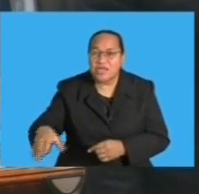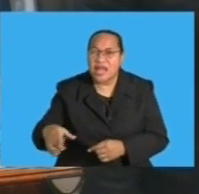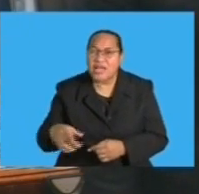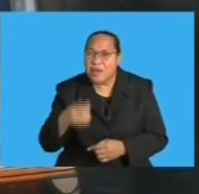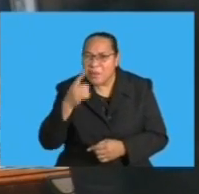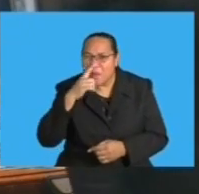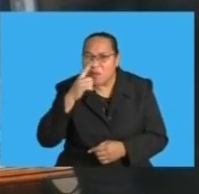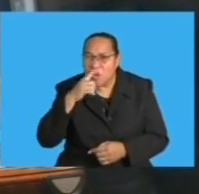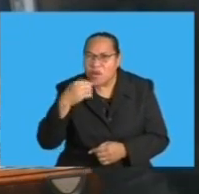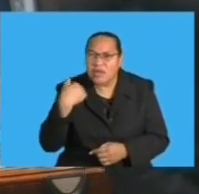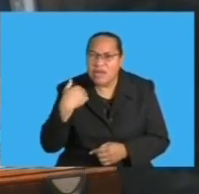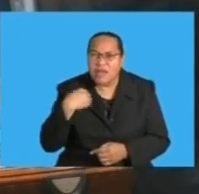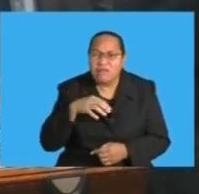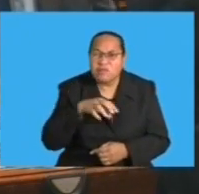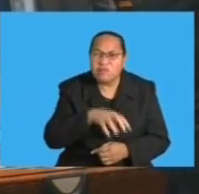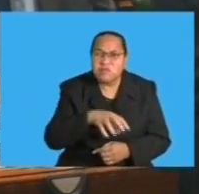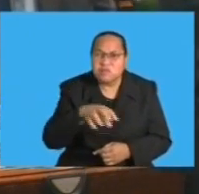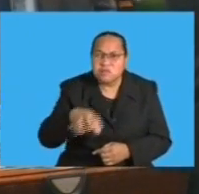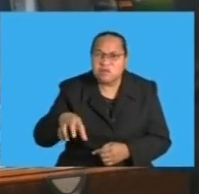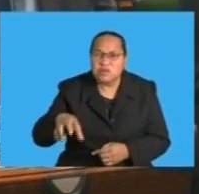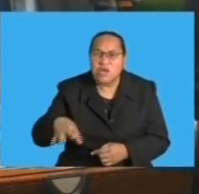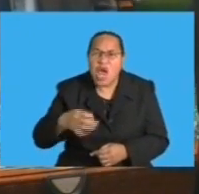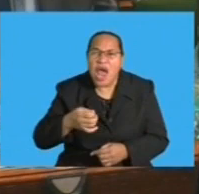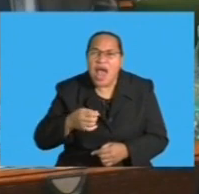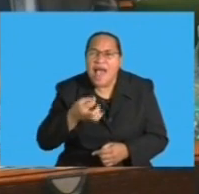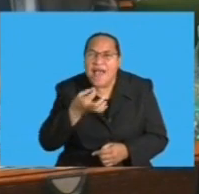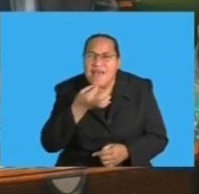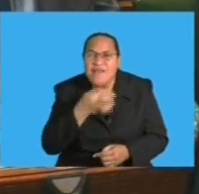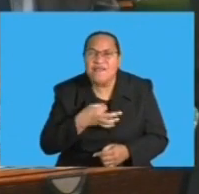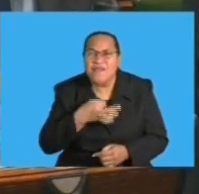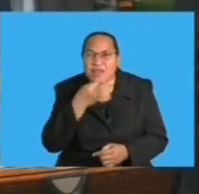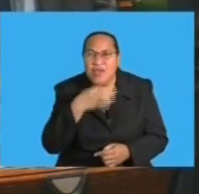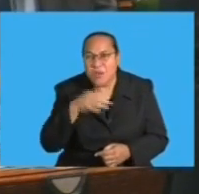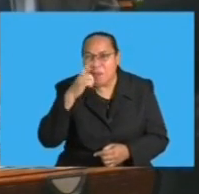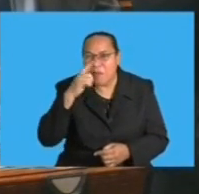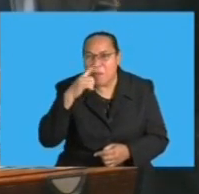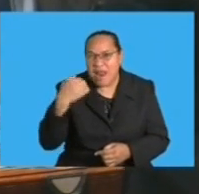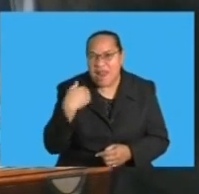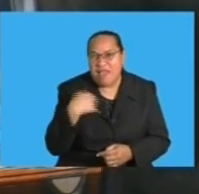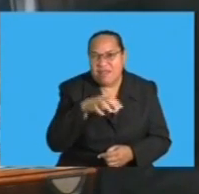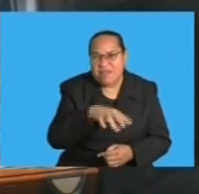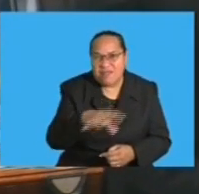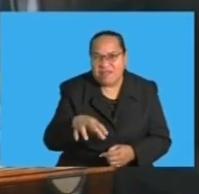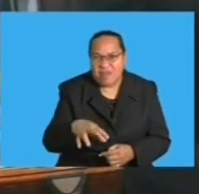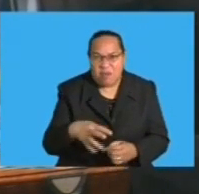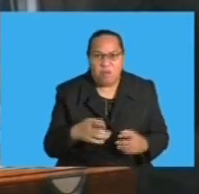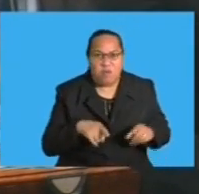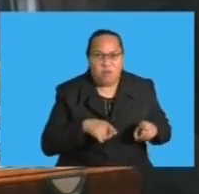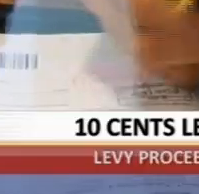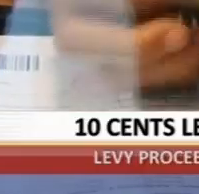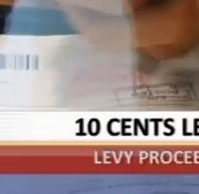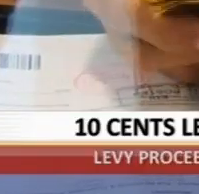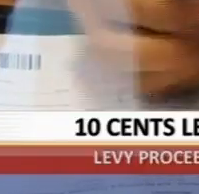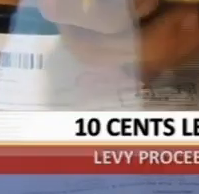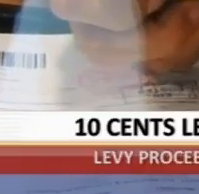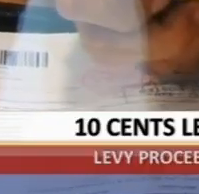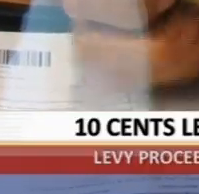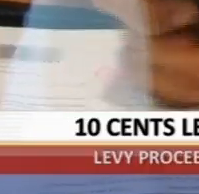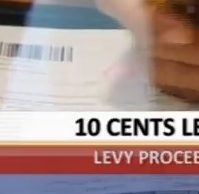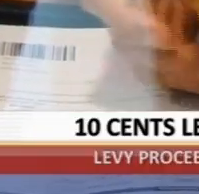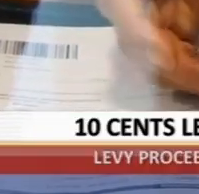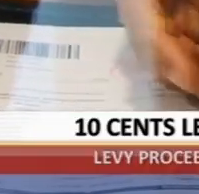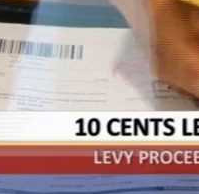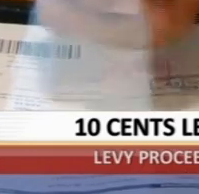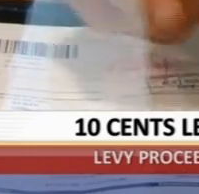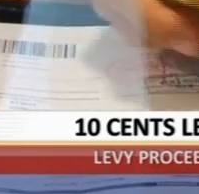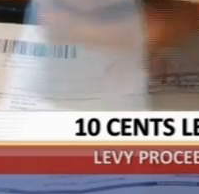population where we have a very low population density, we need to be able to have funds for that. Previously, the state